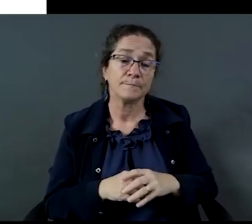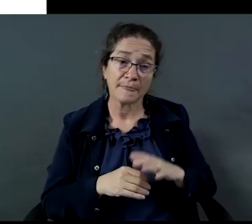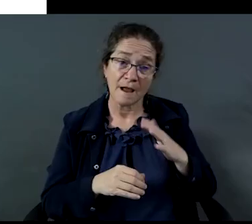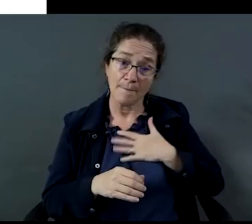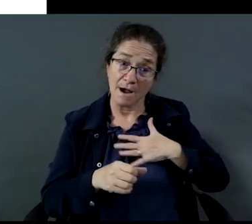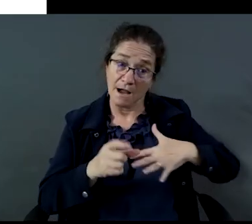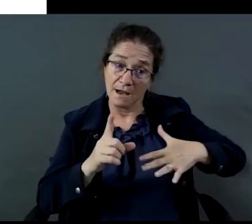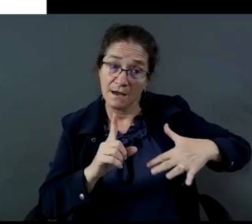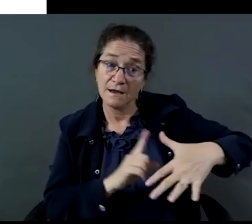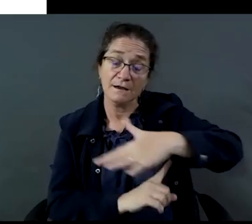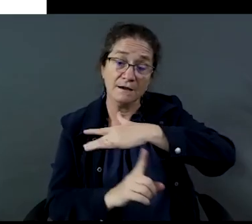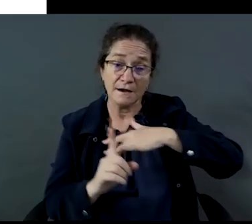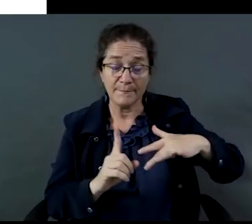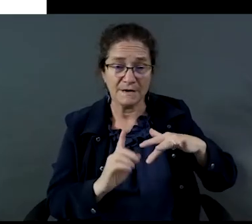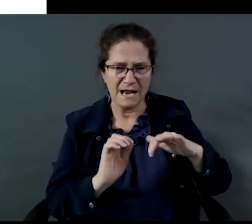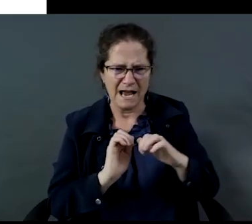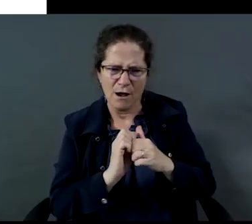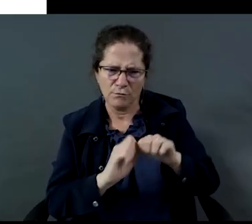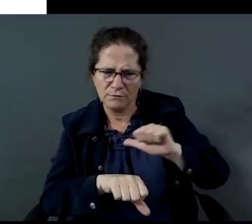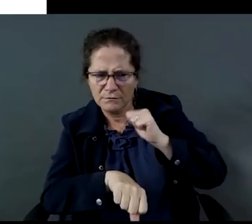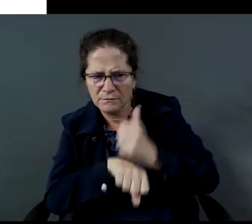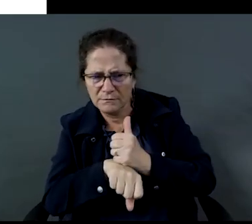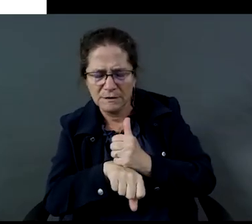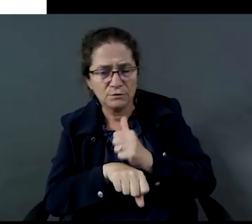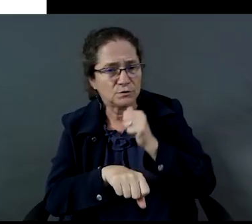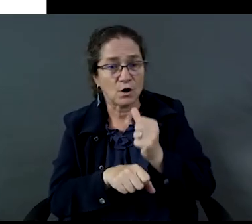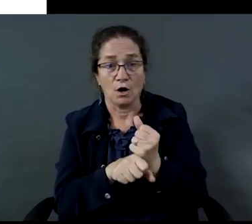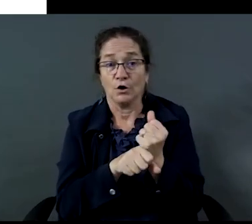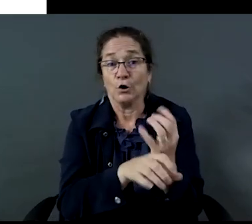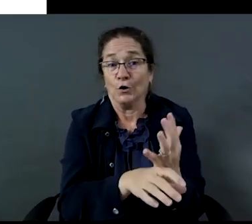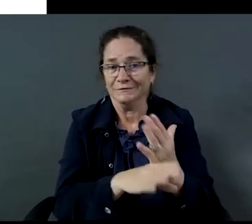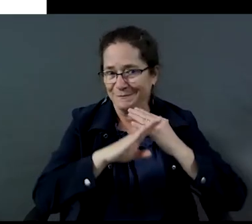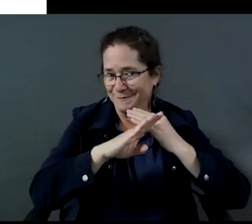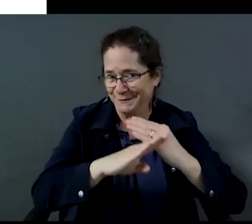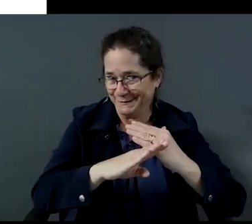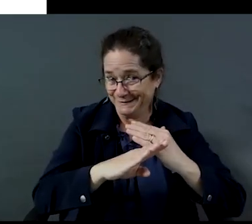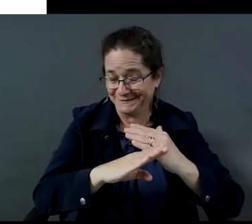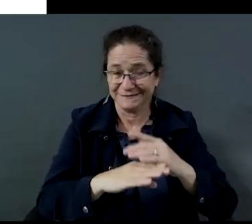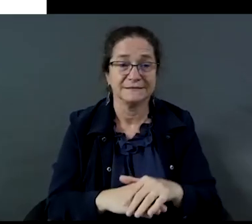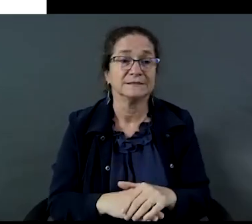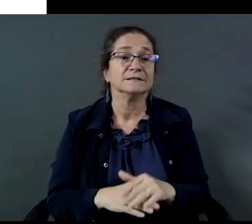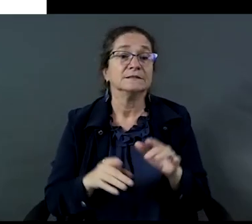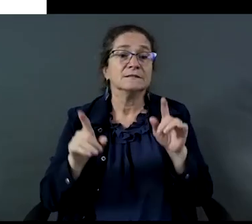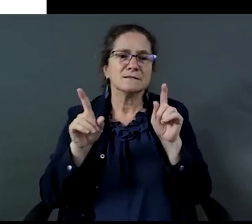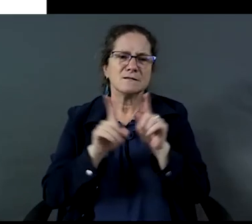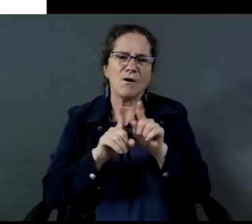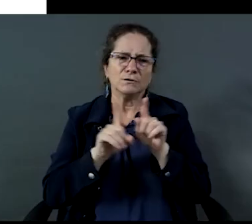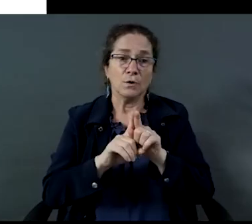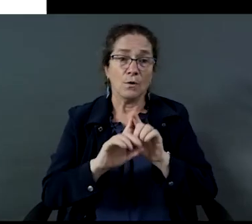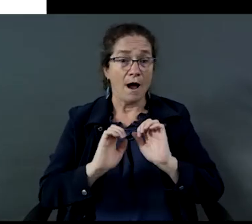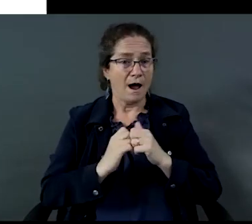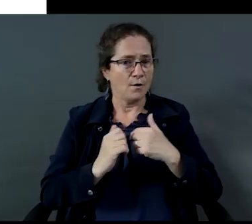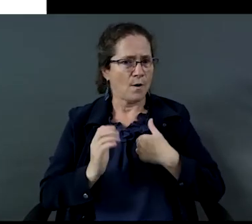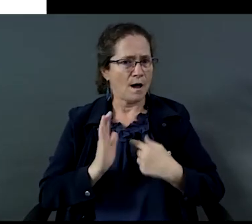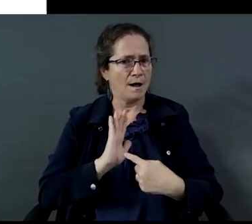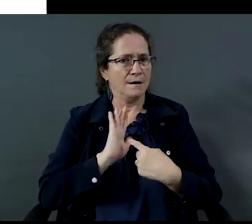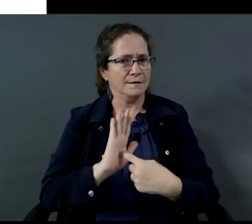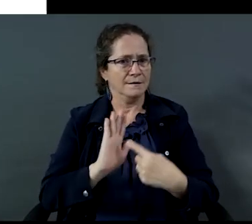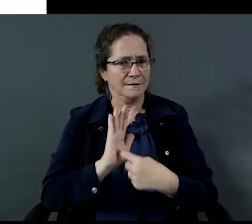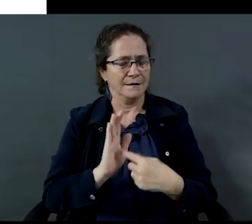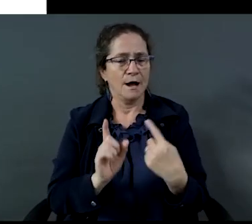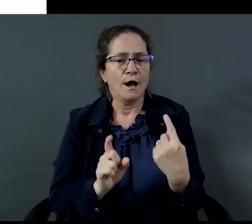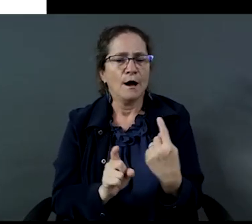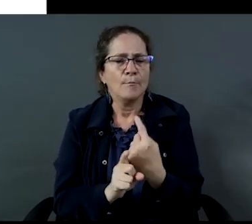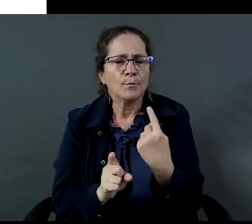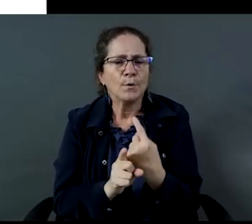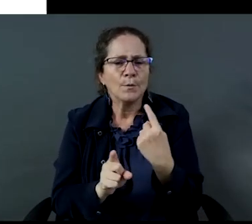in order not to cause barriers or access issues? But also, how am I modeling the appropriate use of an interpreter, not only as a teacher,